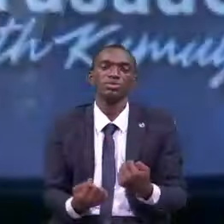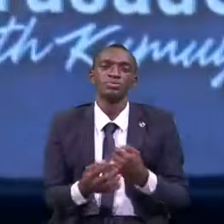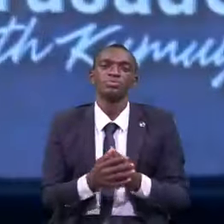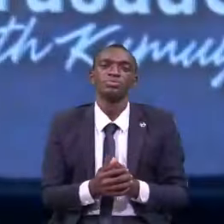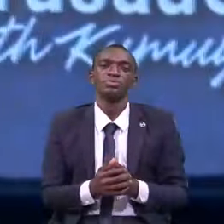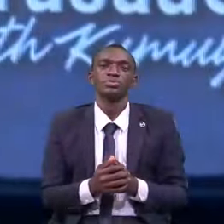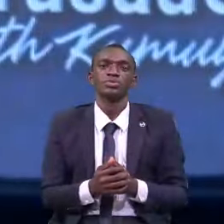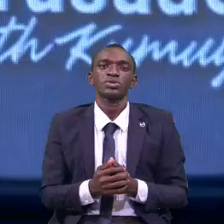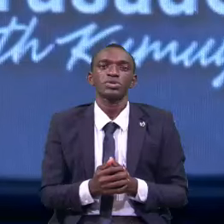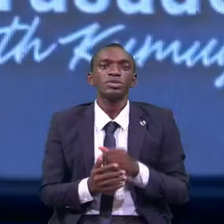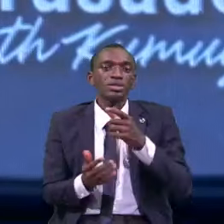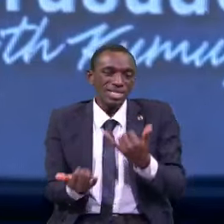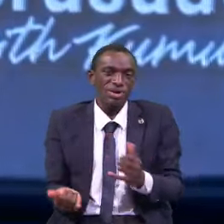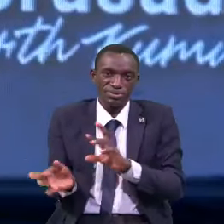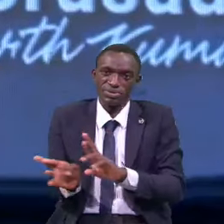We're ready to pray now.